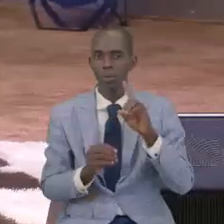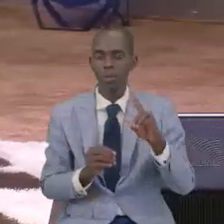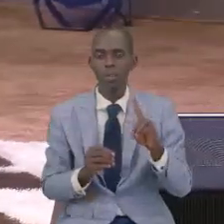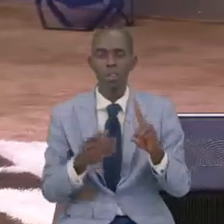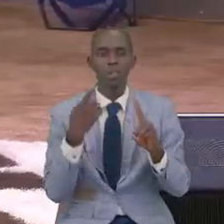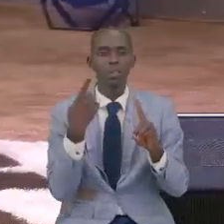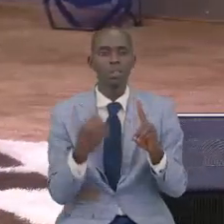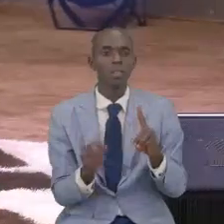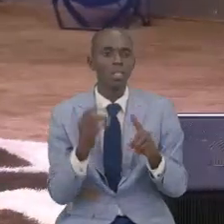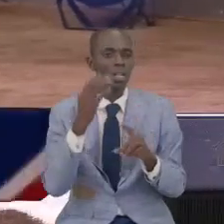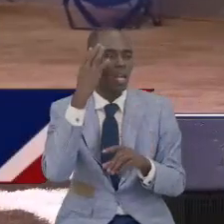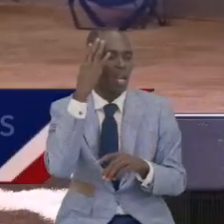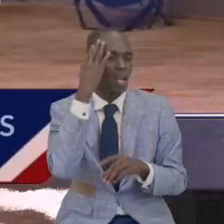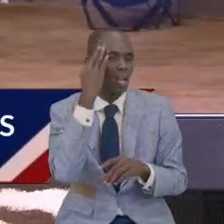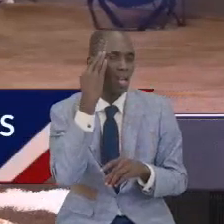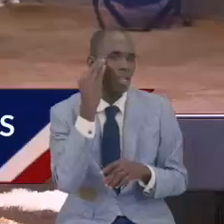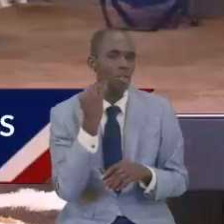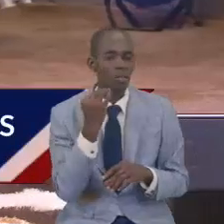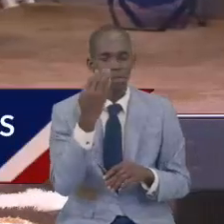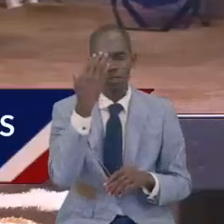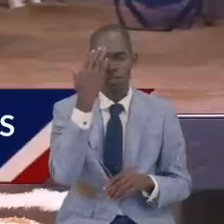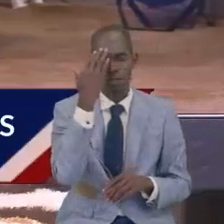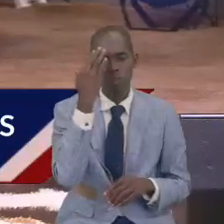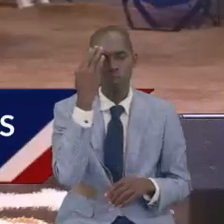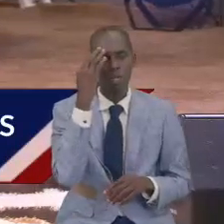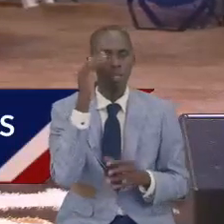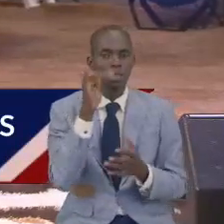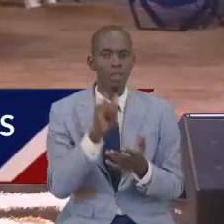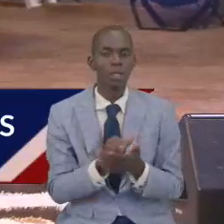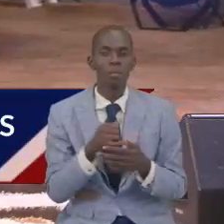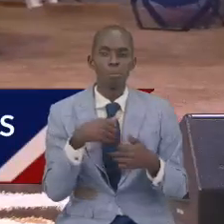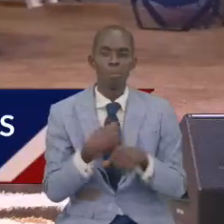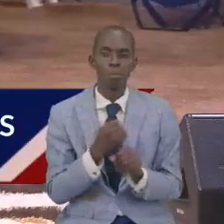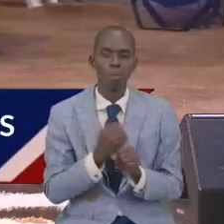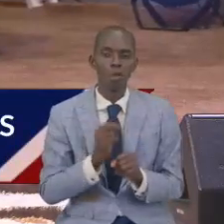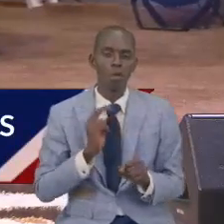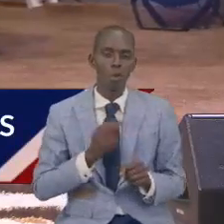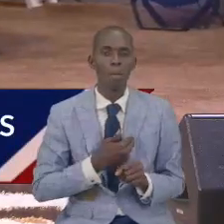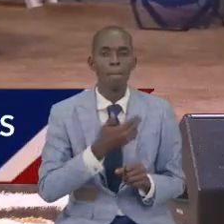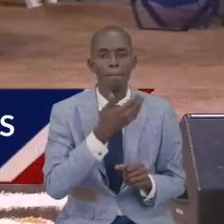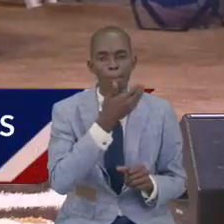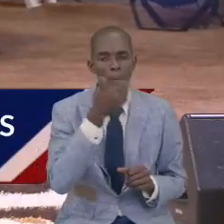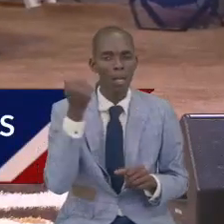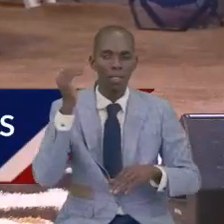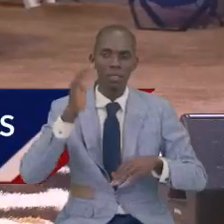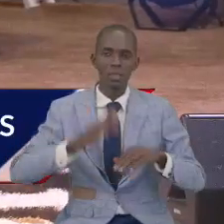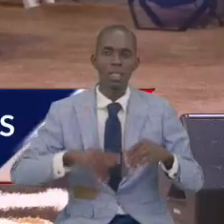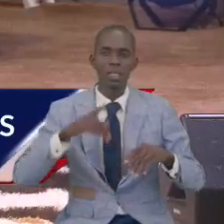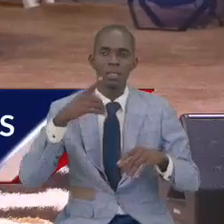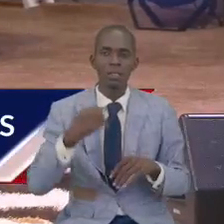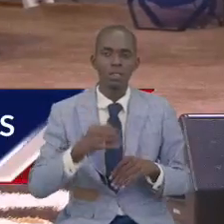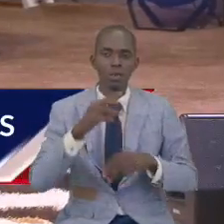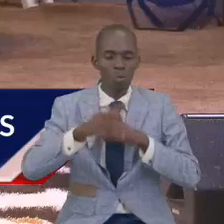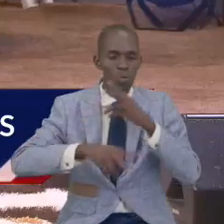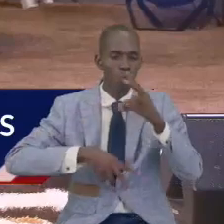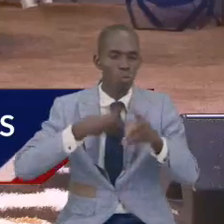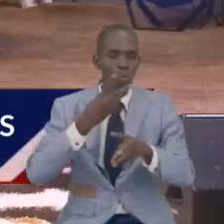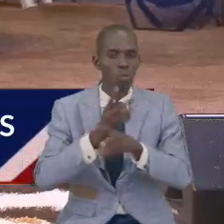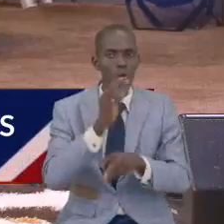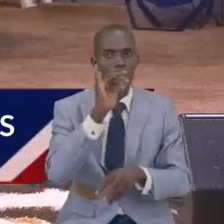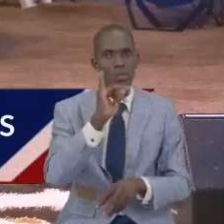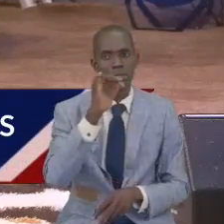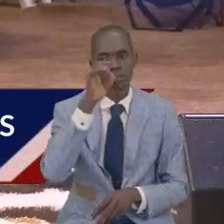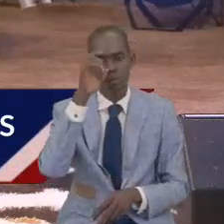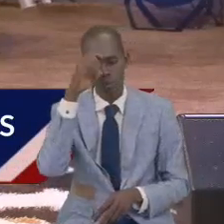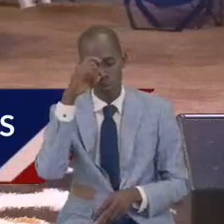the experiential knowledge that makes us better than the worldly wise. There are people